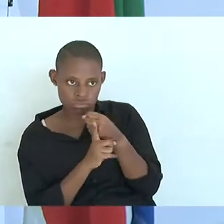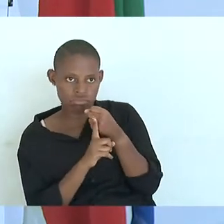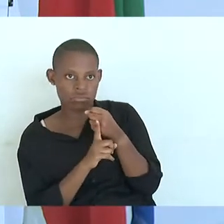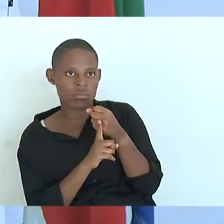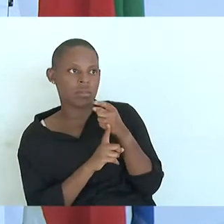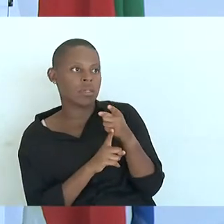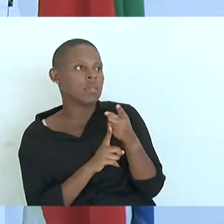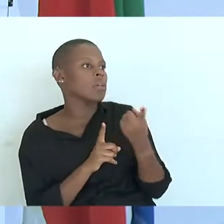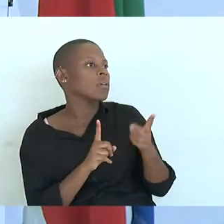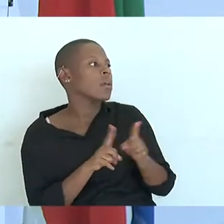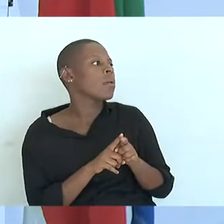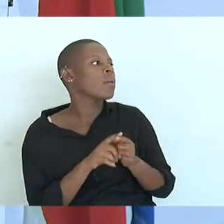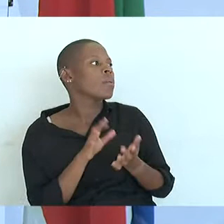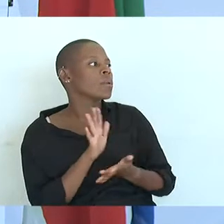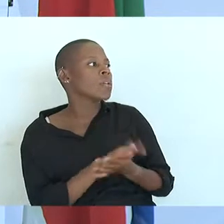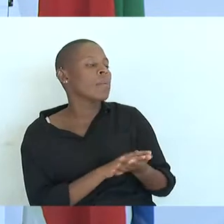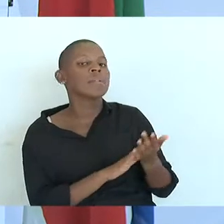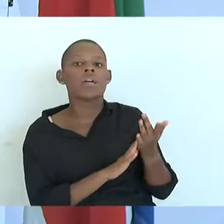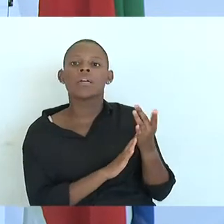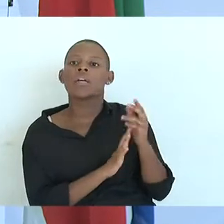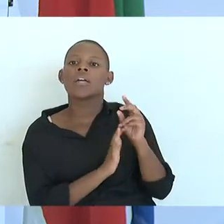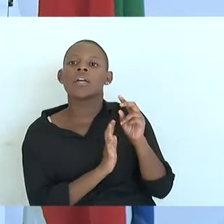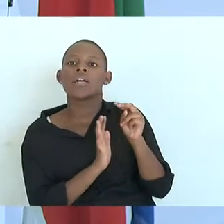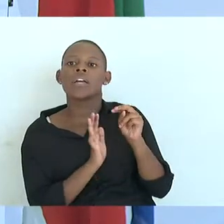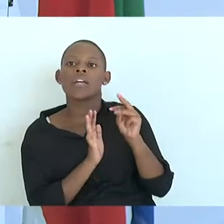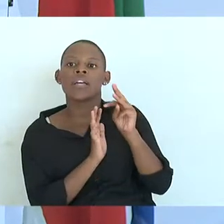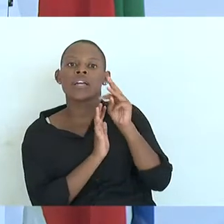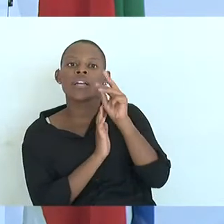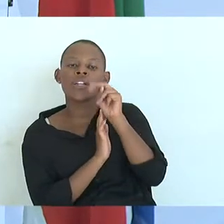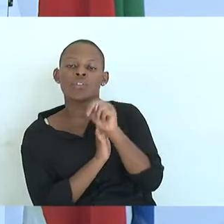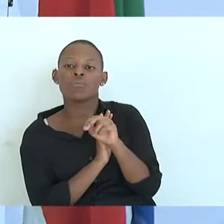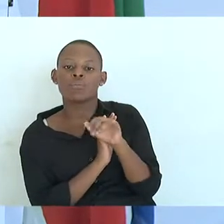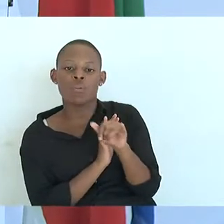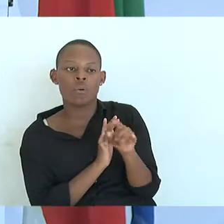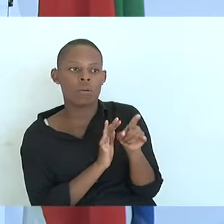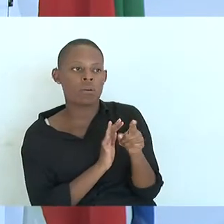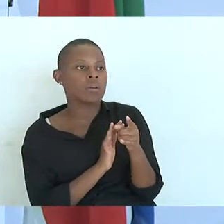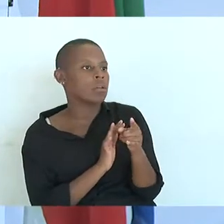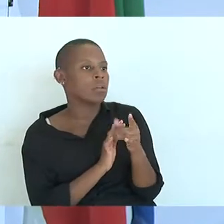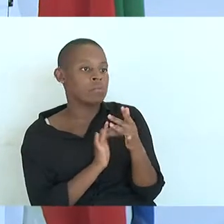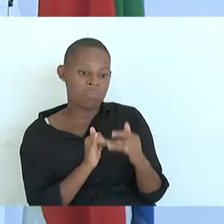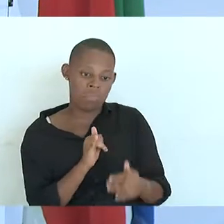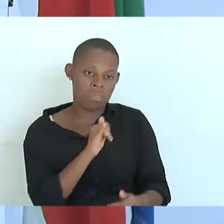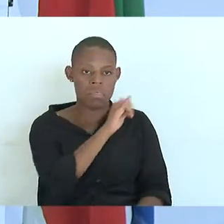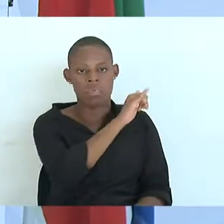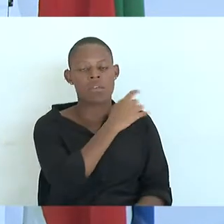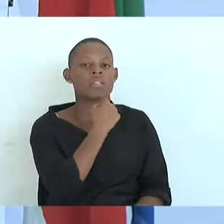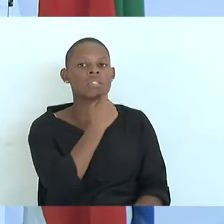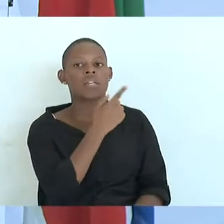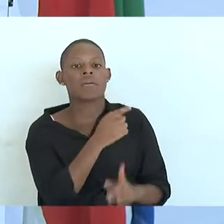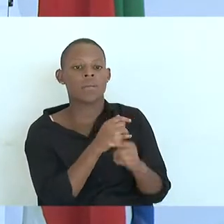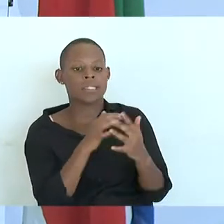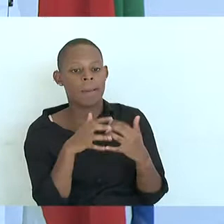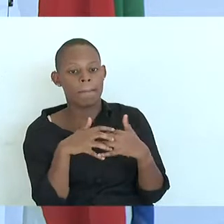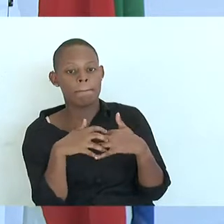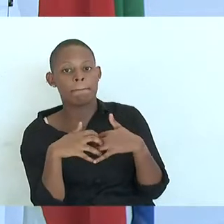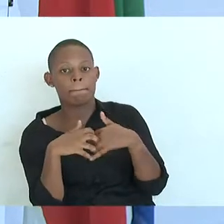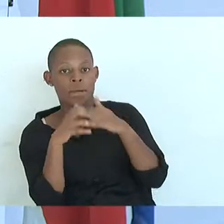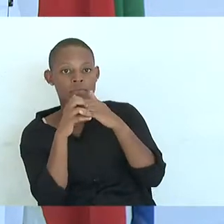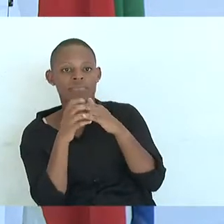and everywhere we go. And come back home and say, they say, implement. Focus